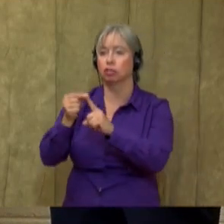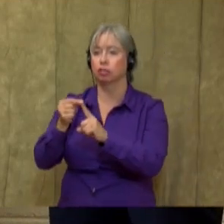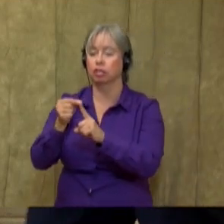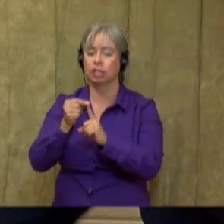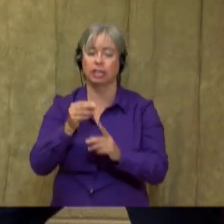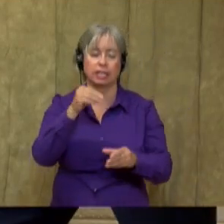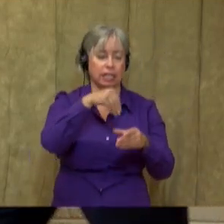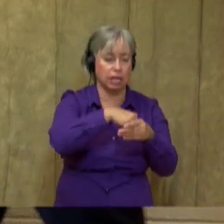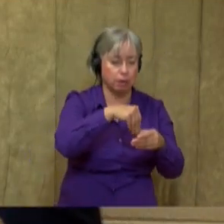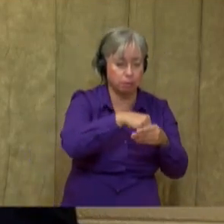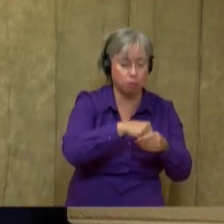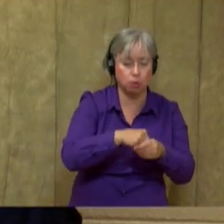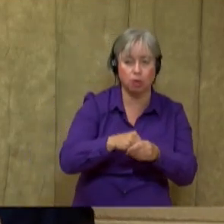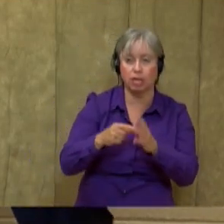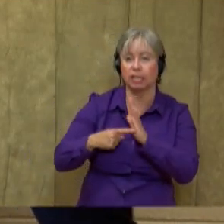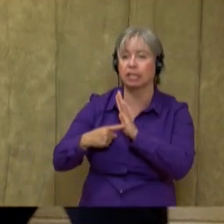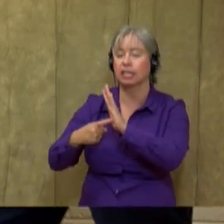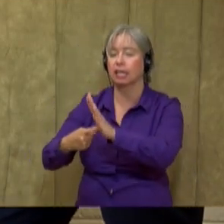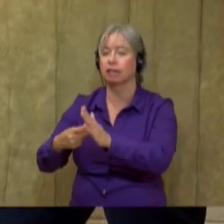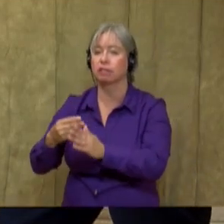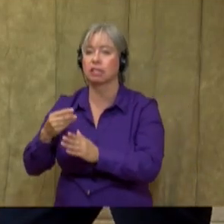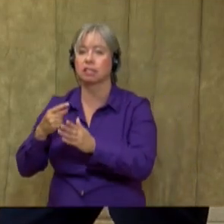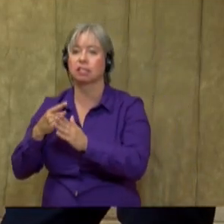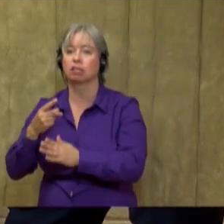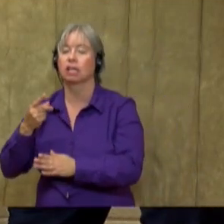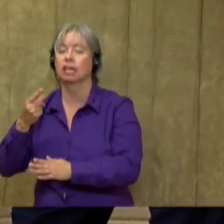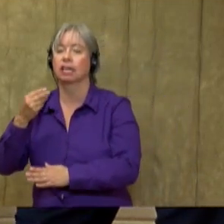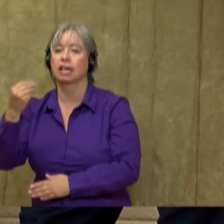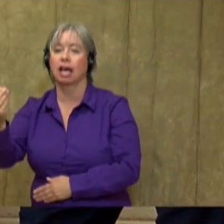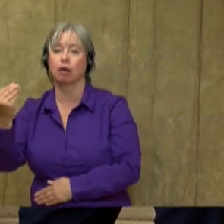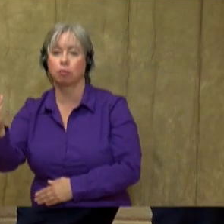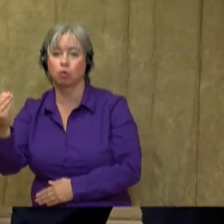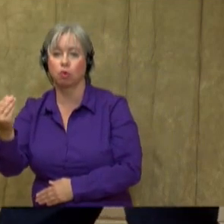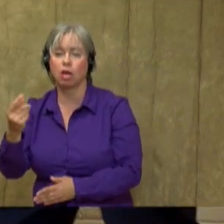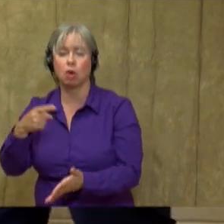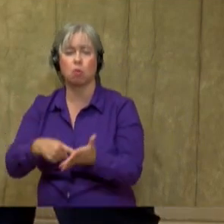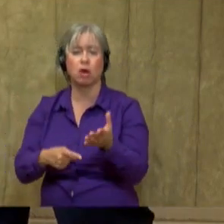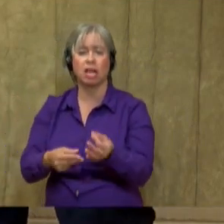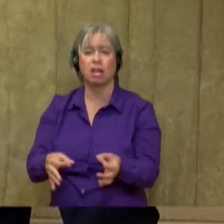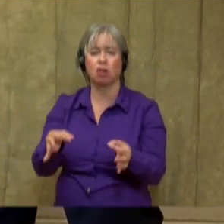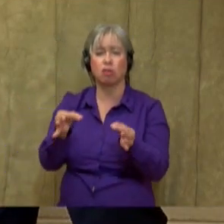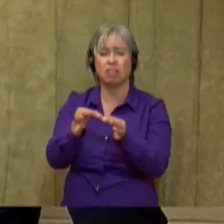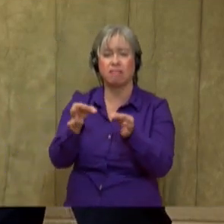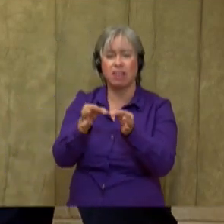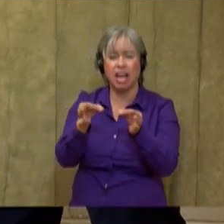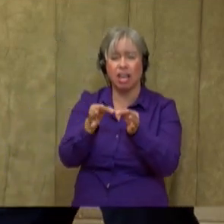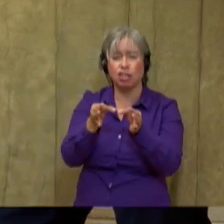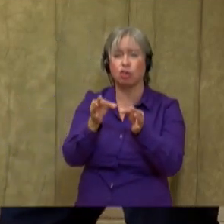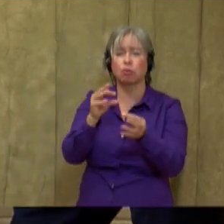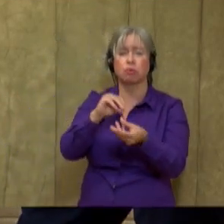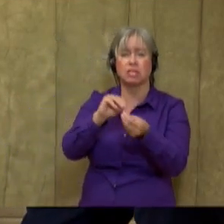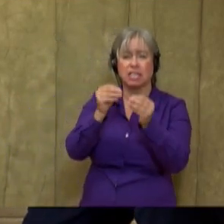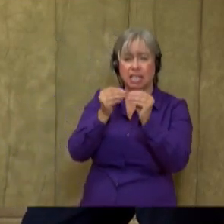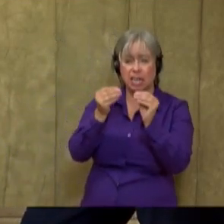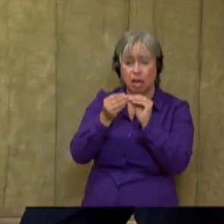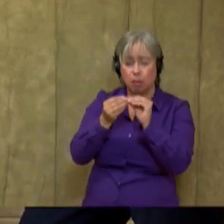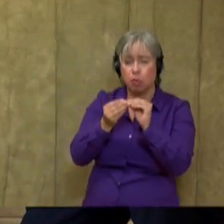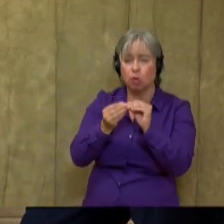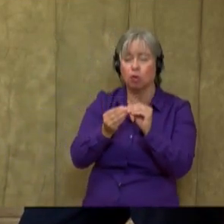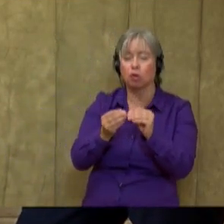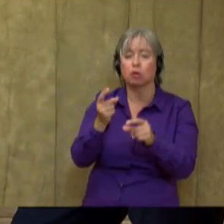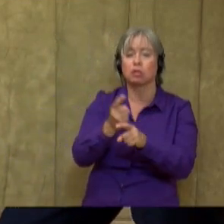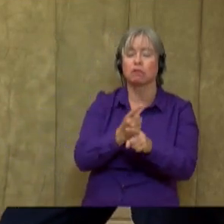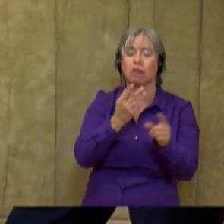output, can we make any kind of predictions for what these values are going to be based on the patterns that we might be seeing